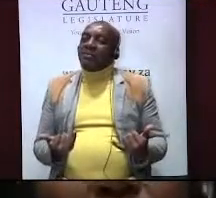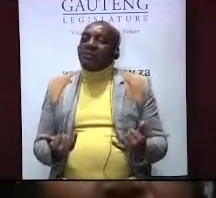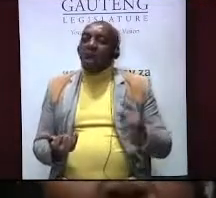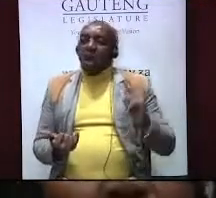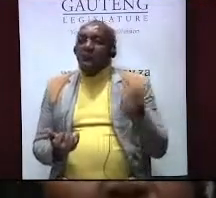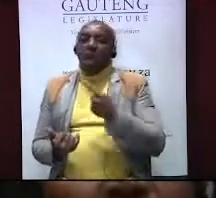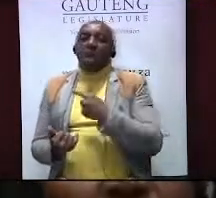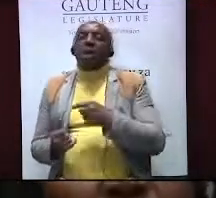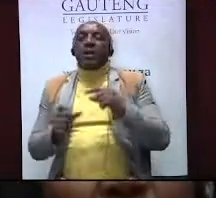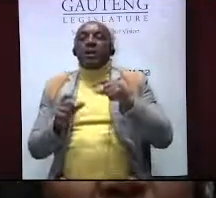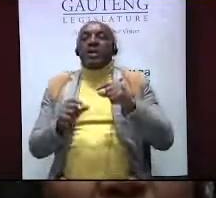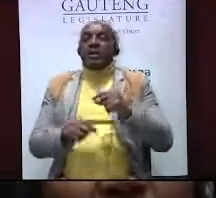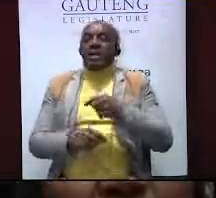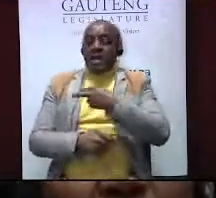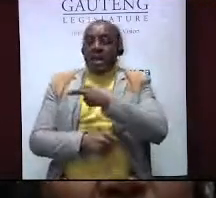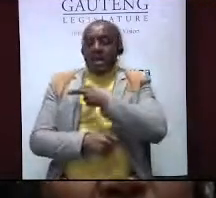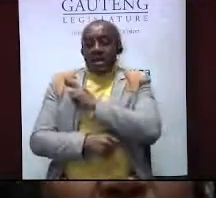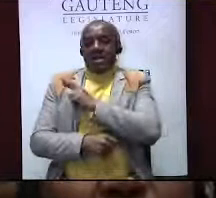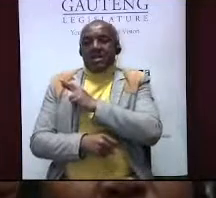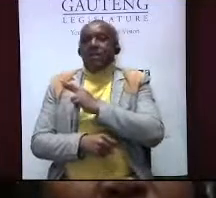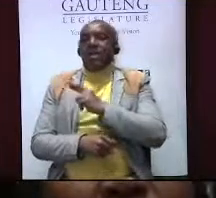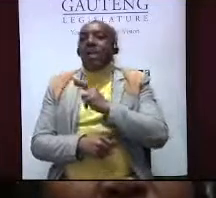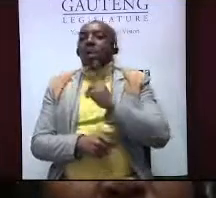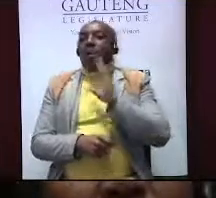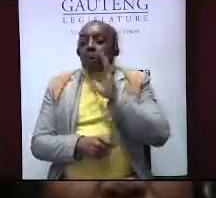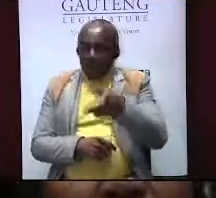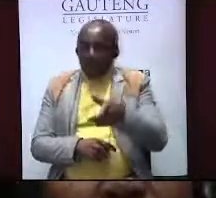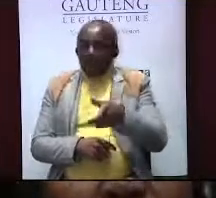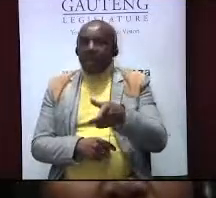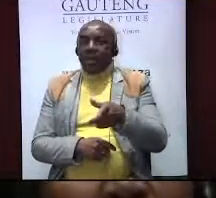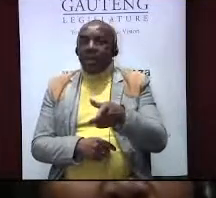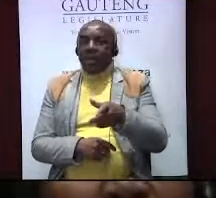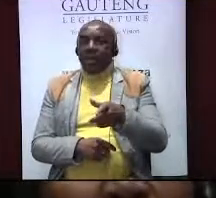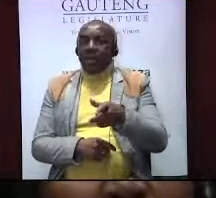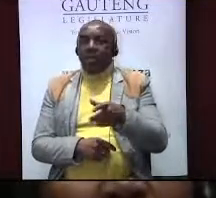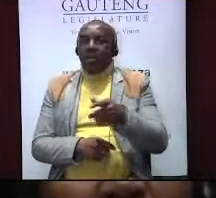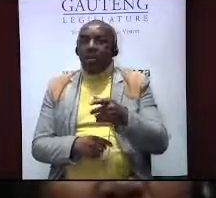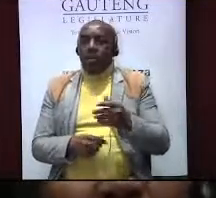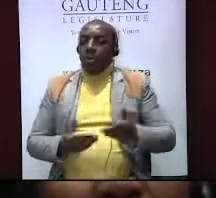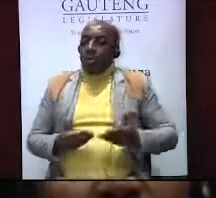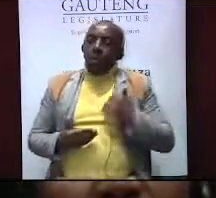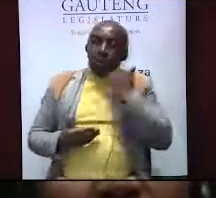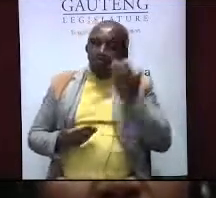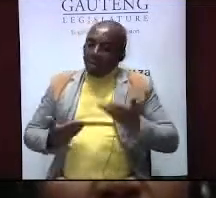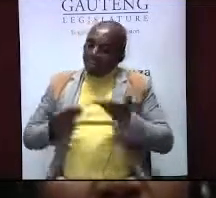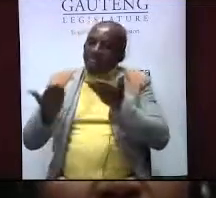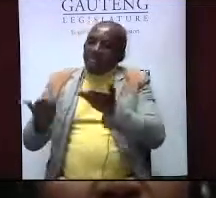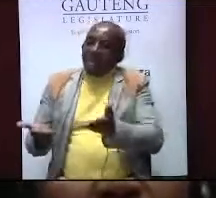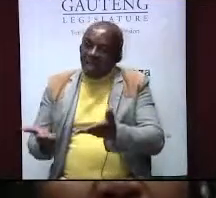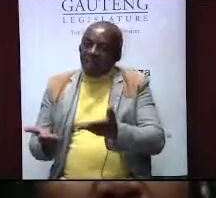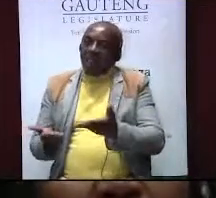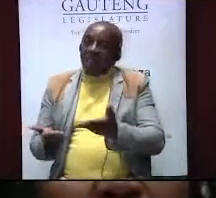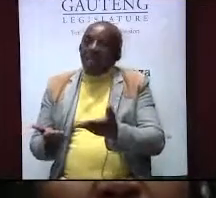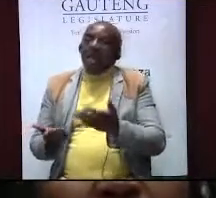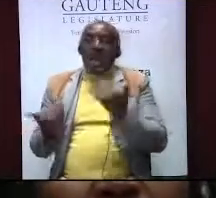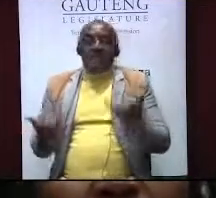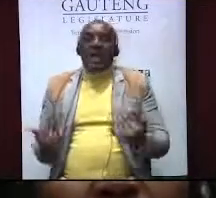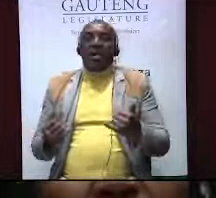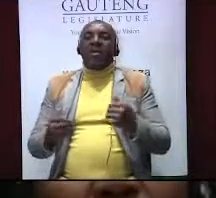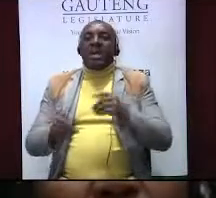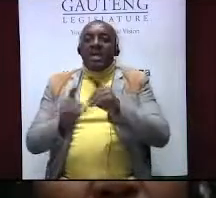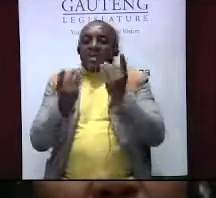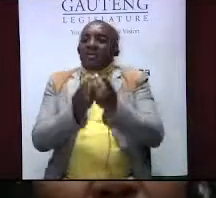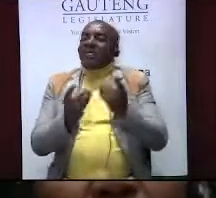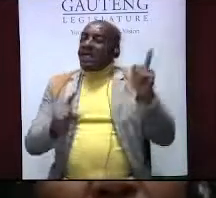the religions zizofuna nazo ukuthi zisebenze. So manje i-Department